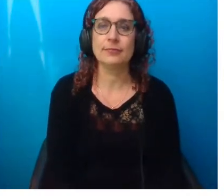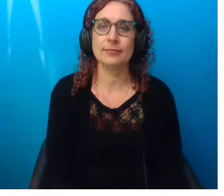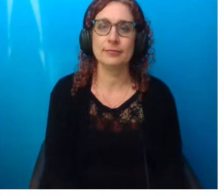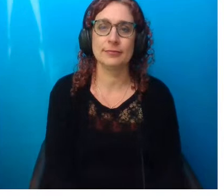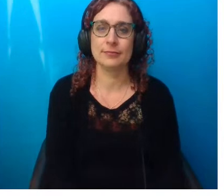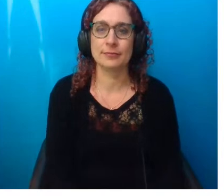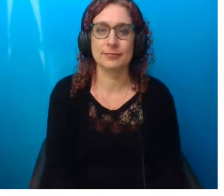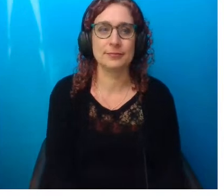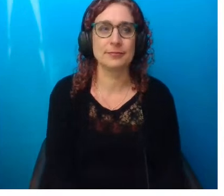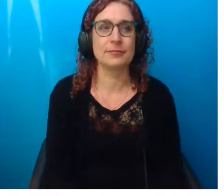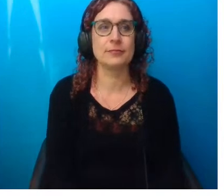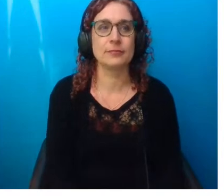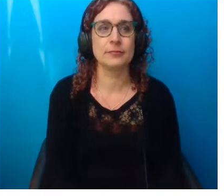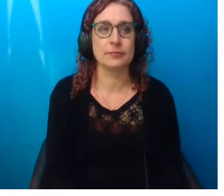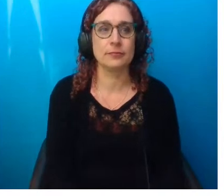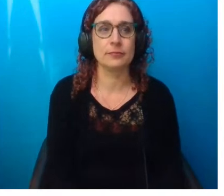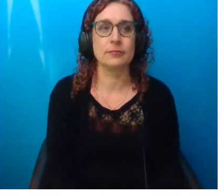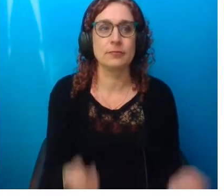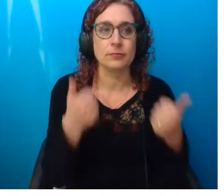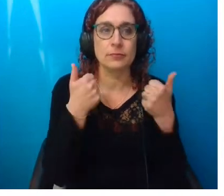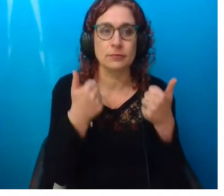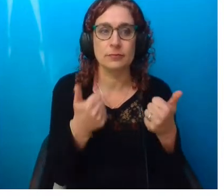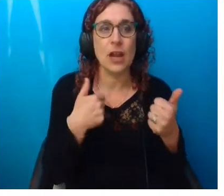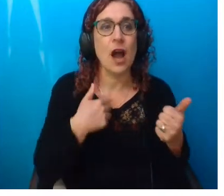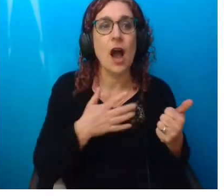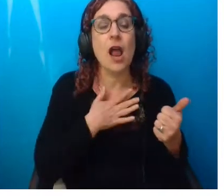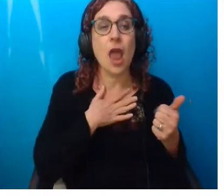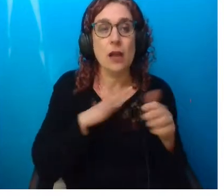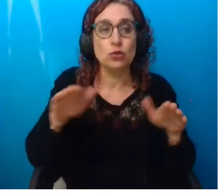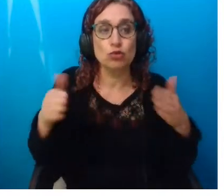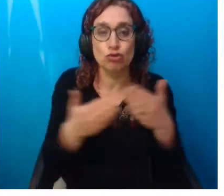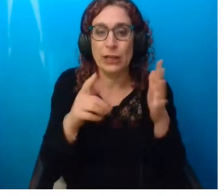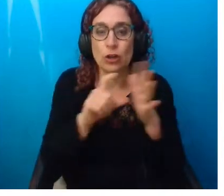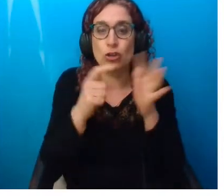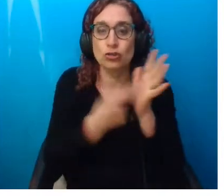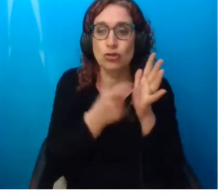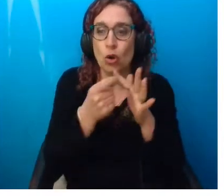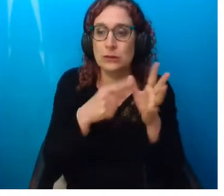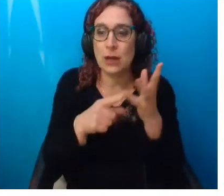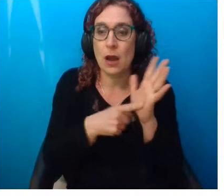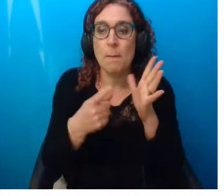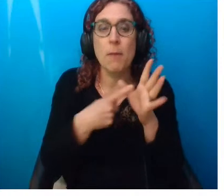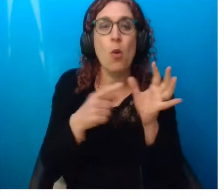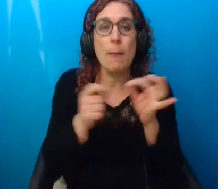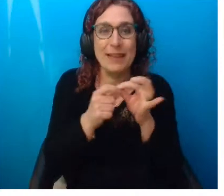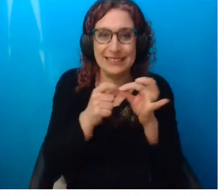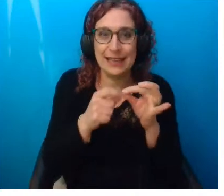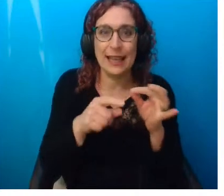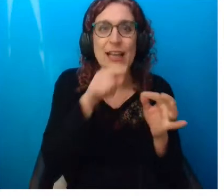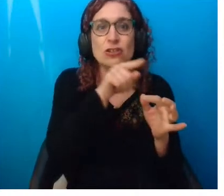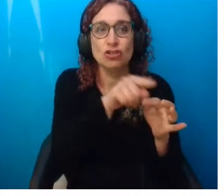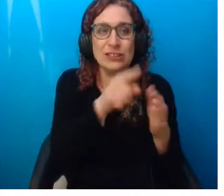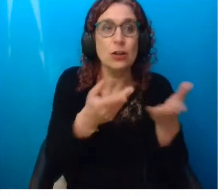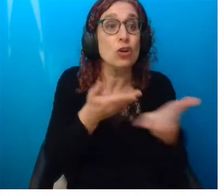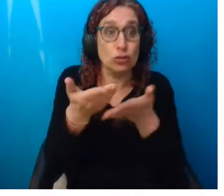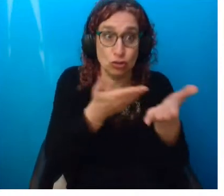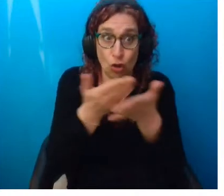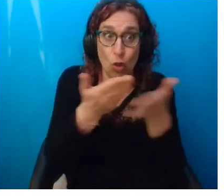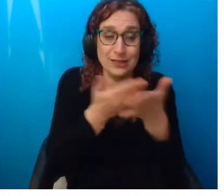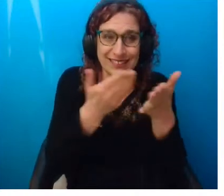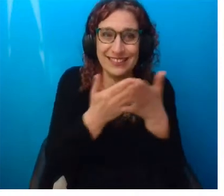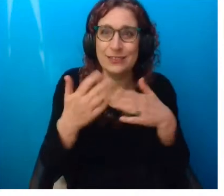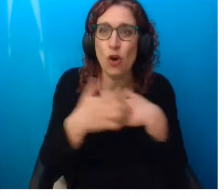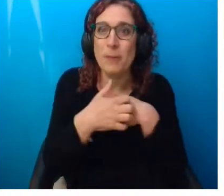Hello, I'd like to now introduce you to Dr. Paula Beattie. She's a consultant dermatologist at